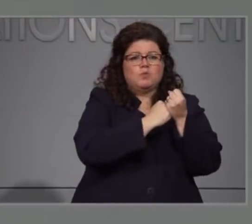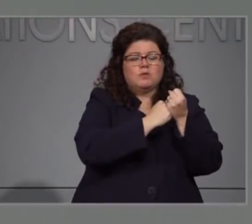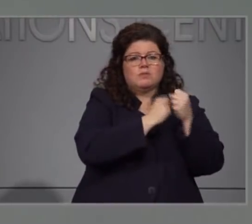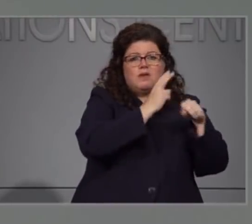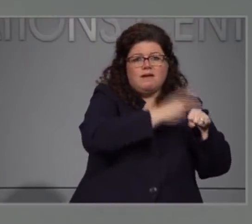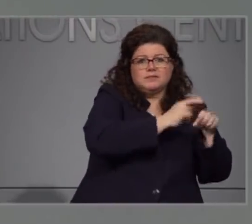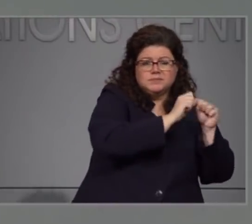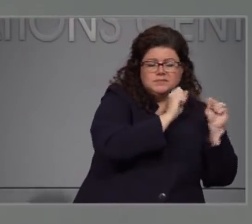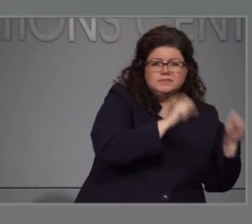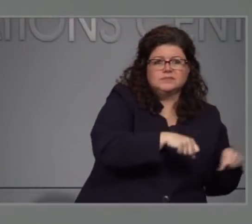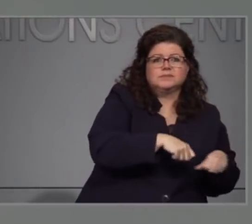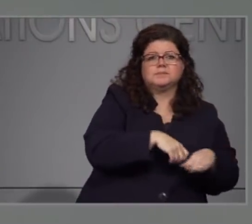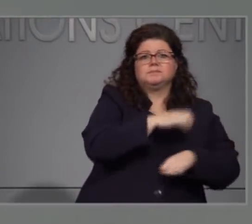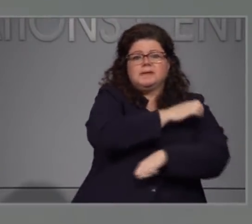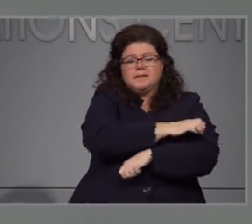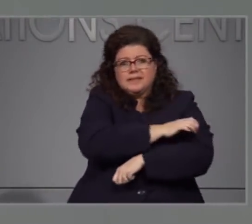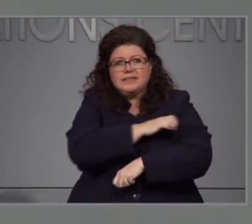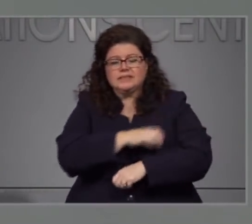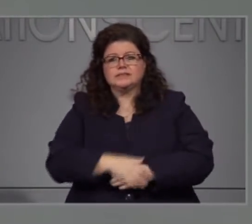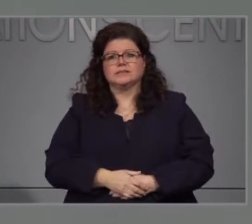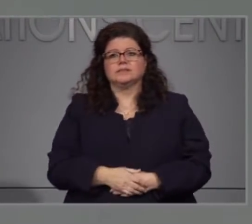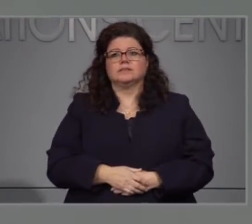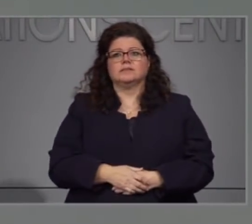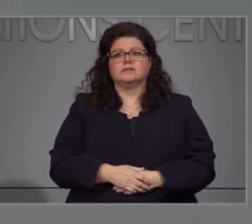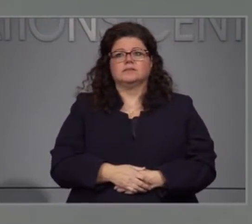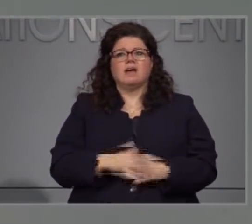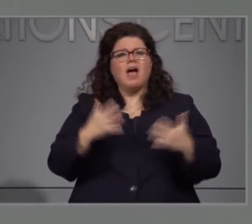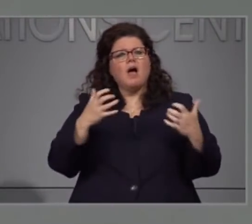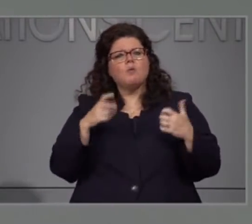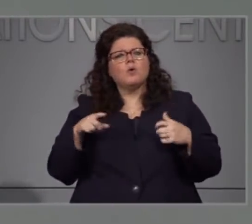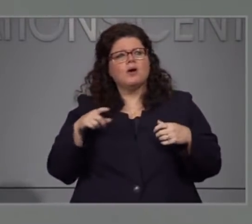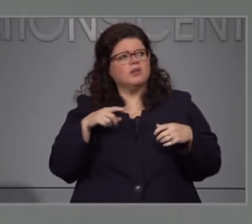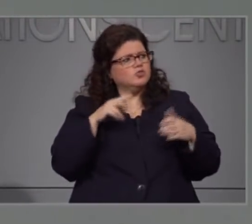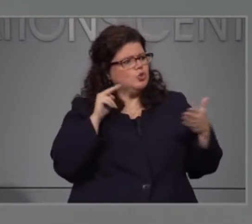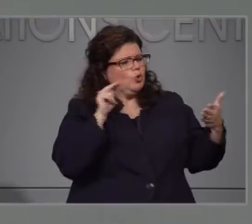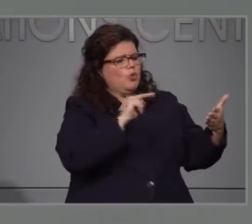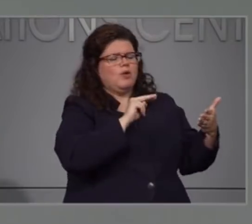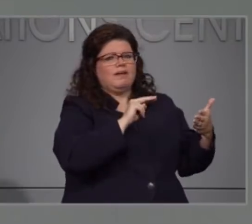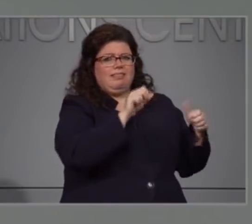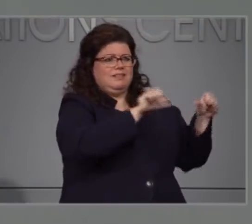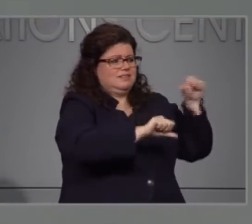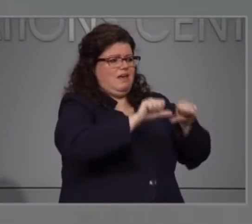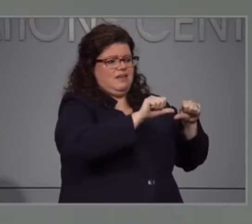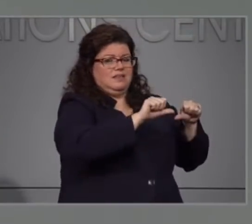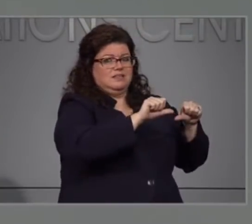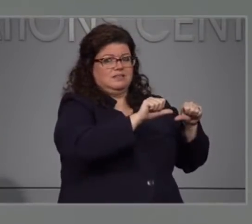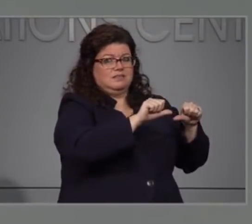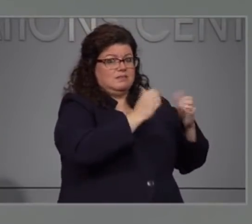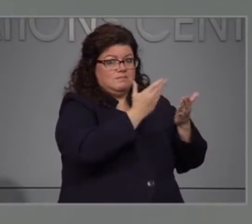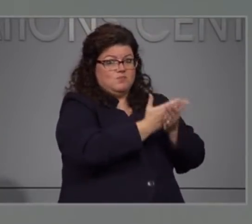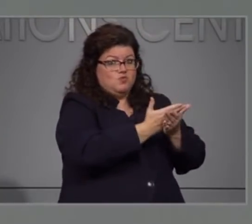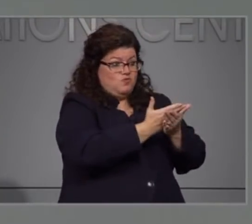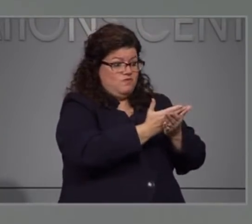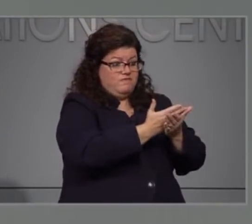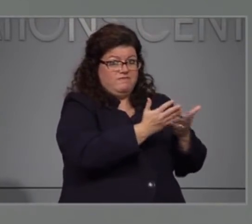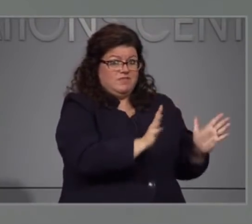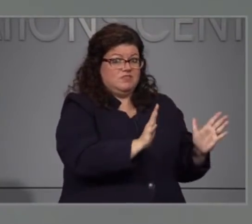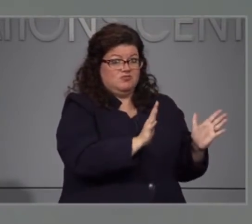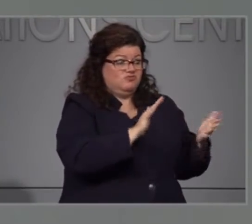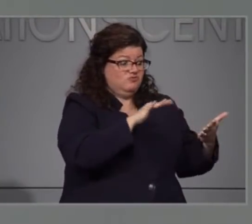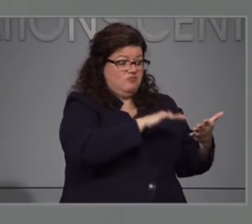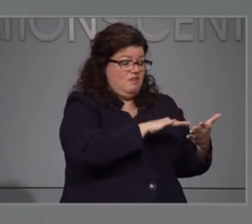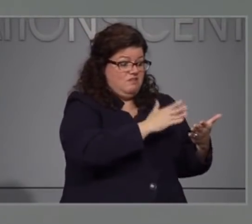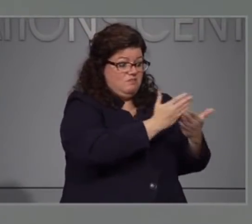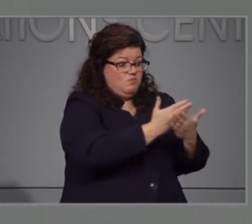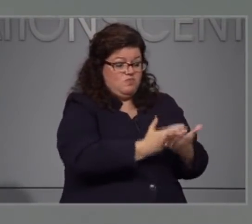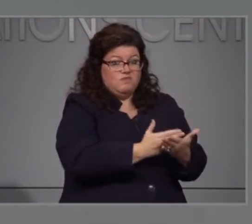all of us is that we follow the science. And the science says masking works. But